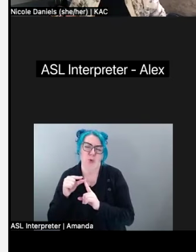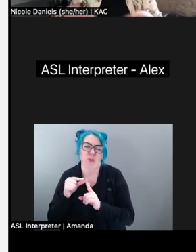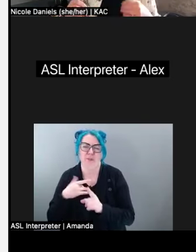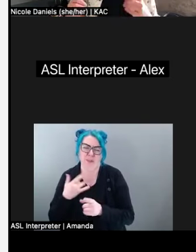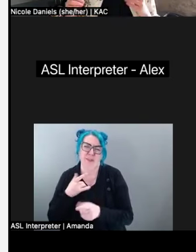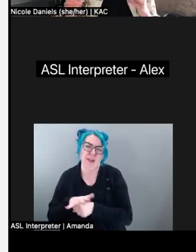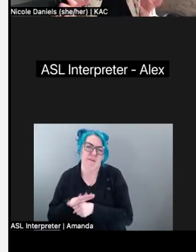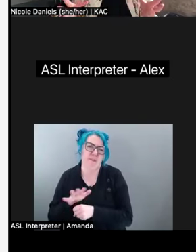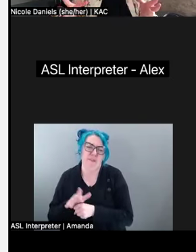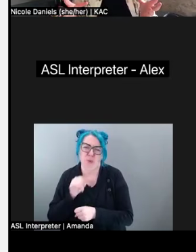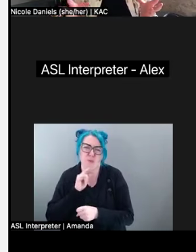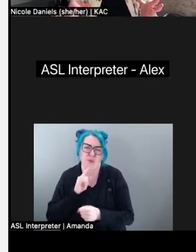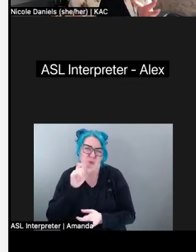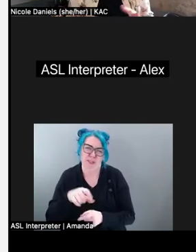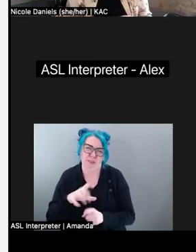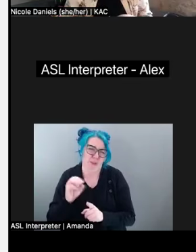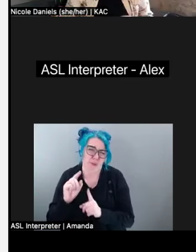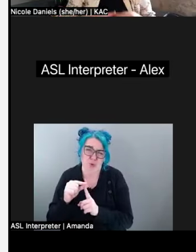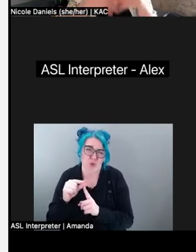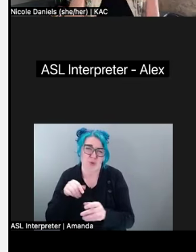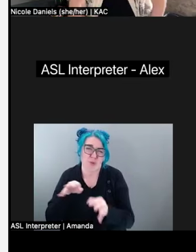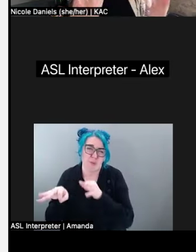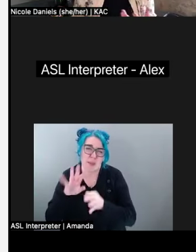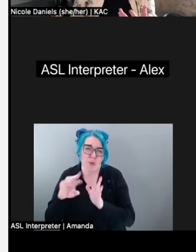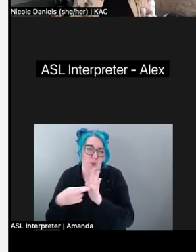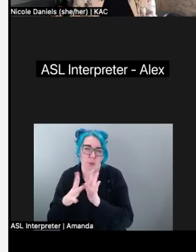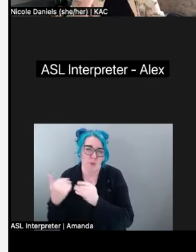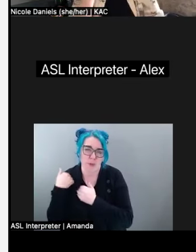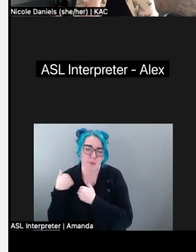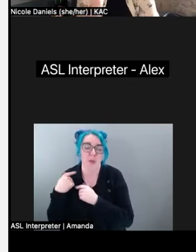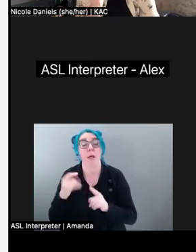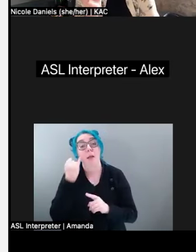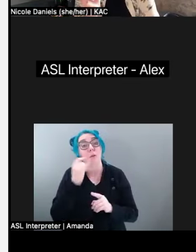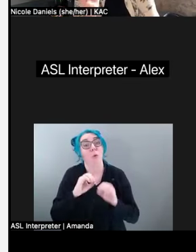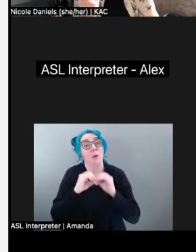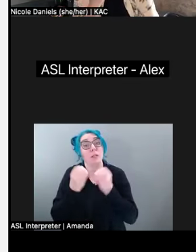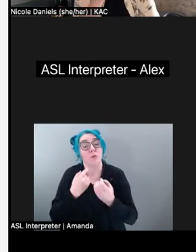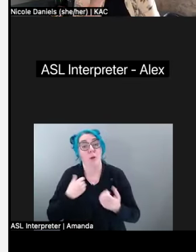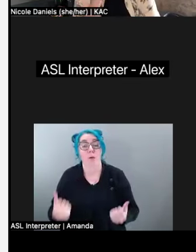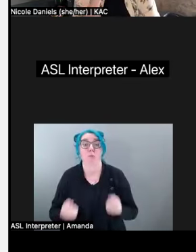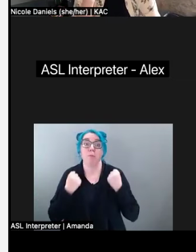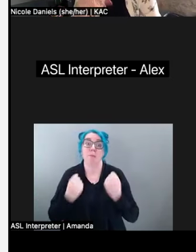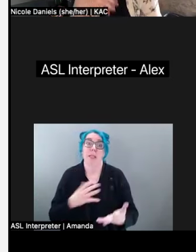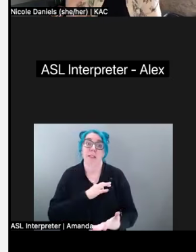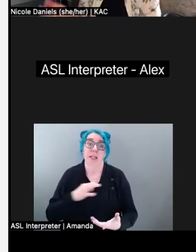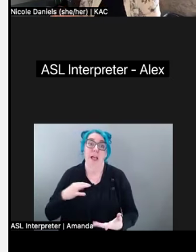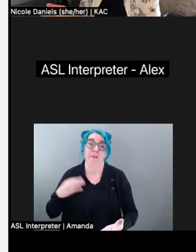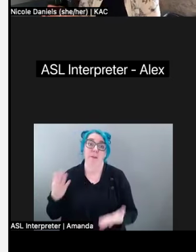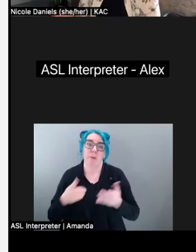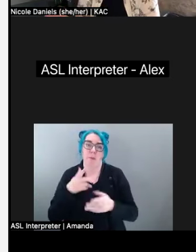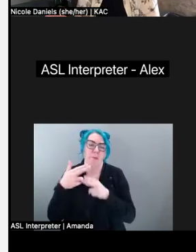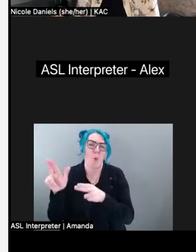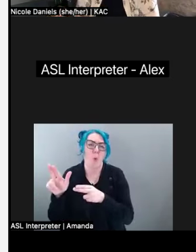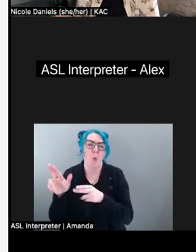much. But if your organization has a lot of staff members, you may have very short descriptions versus if your